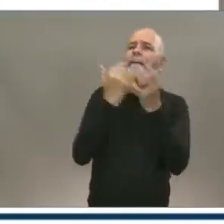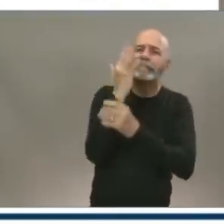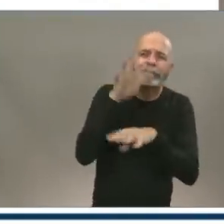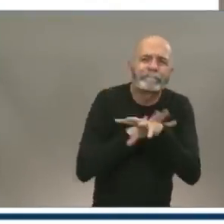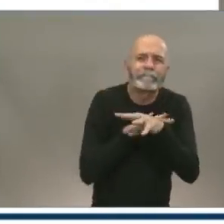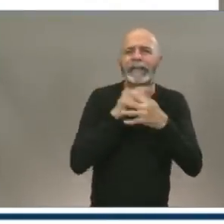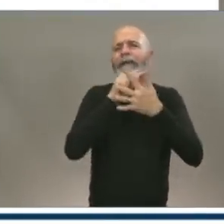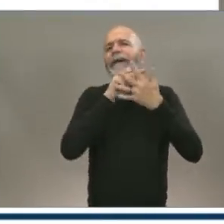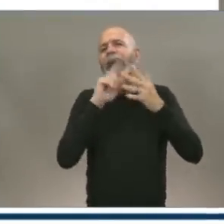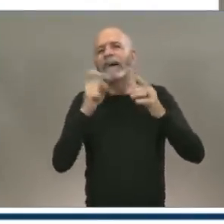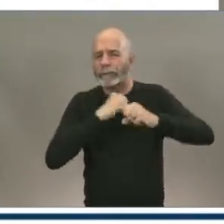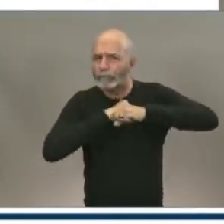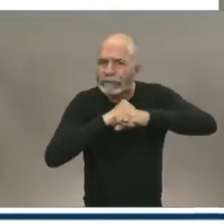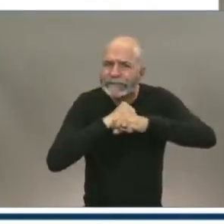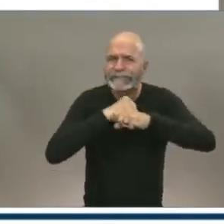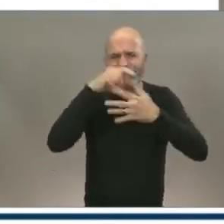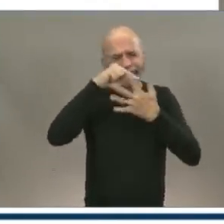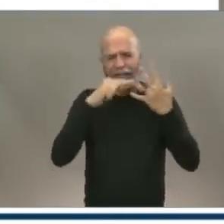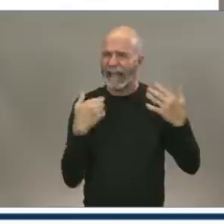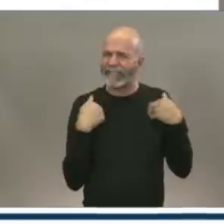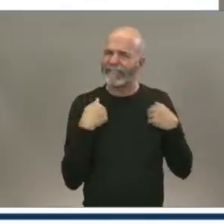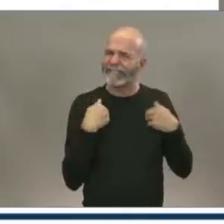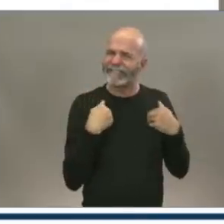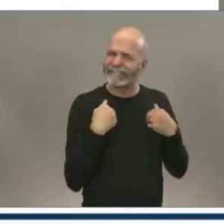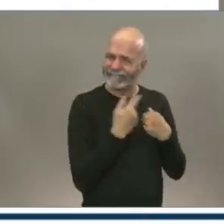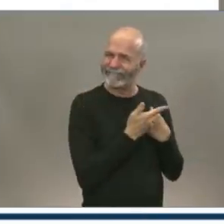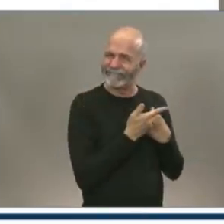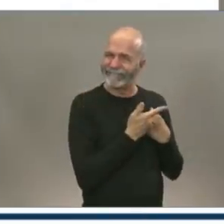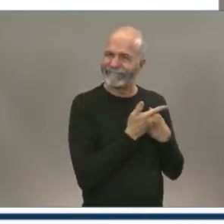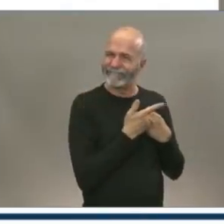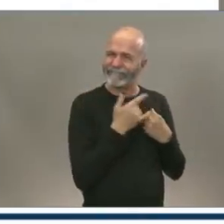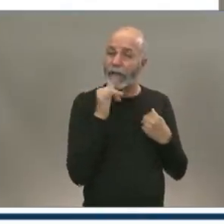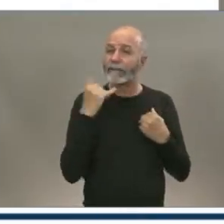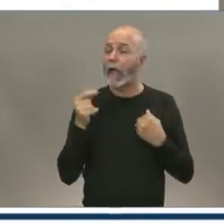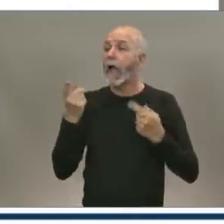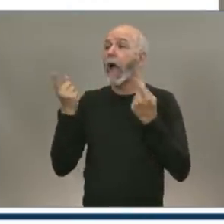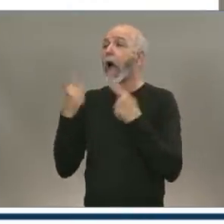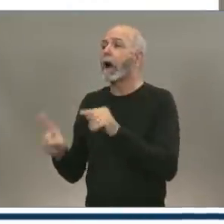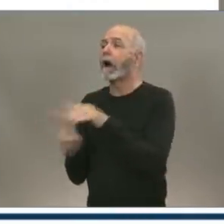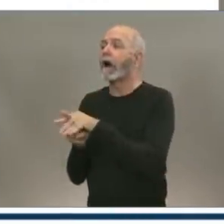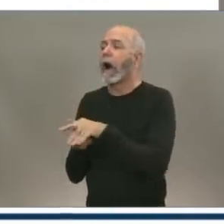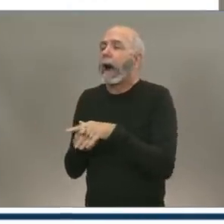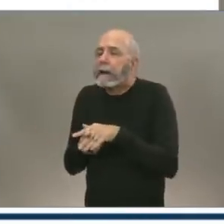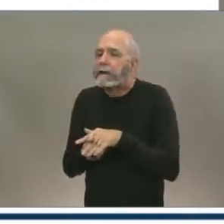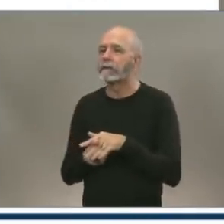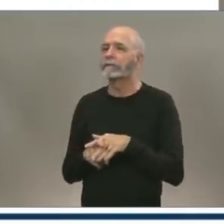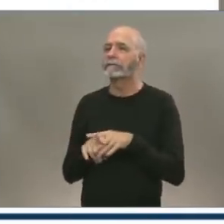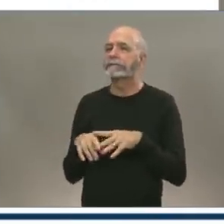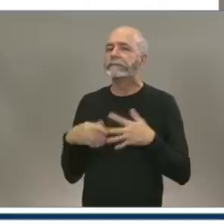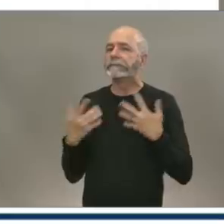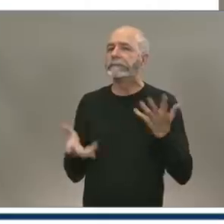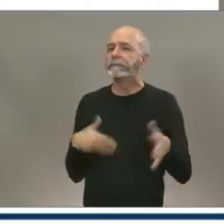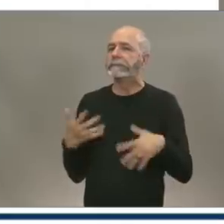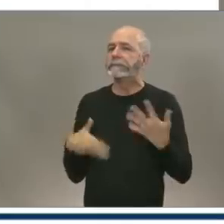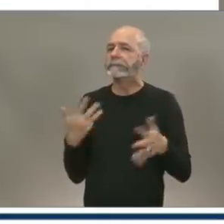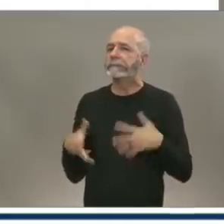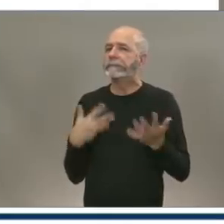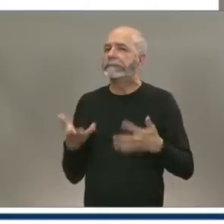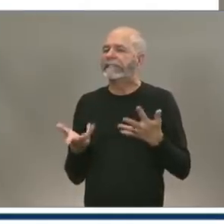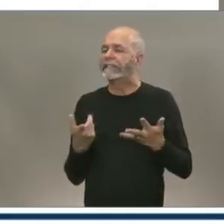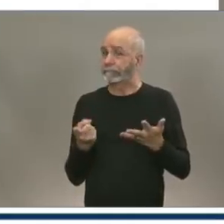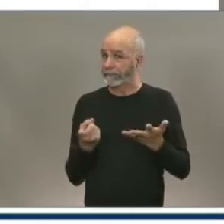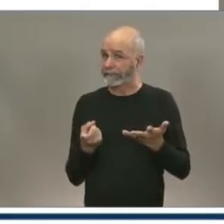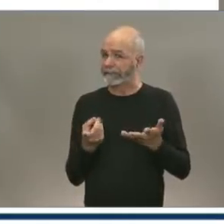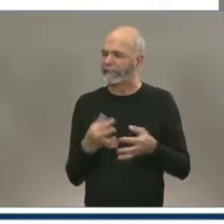It's unfortunate that we've had this circumstance, but again, it shows why, in general, we need to keep levels of